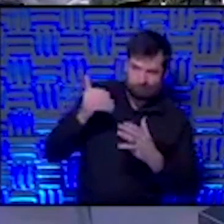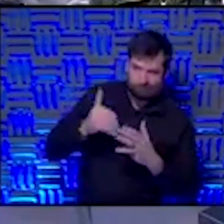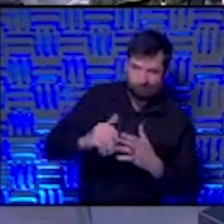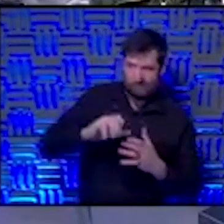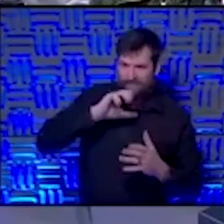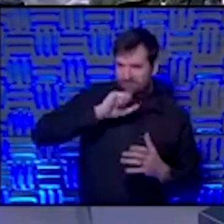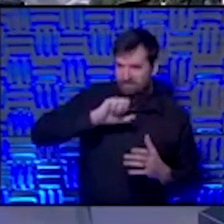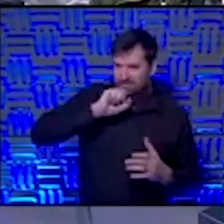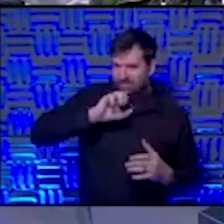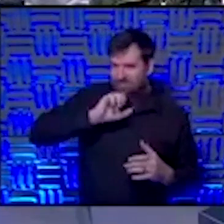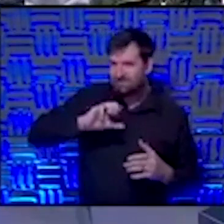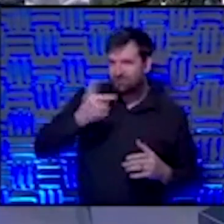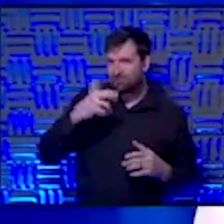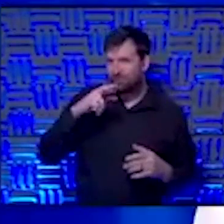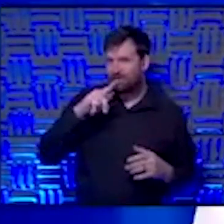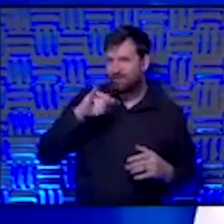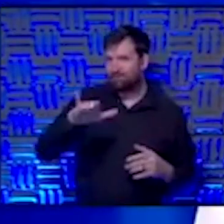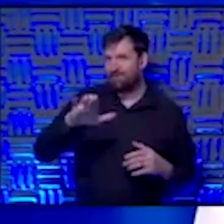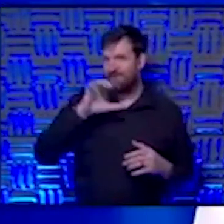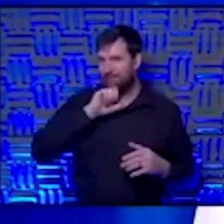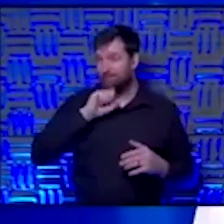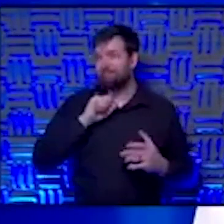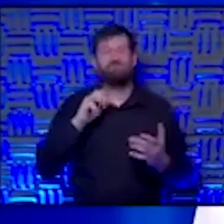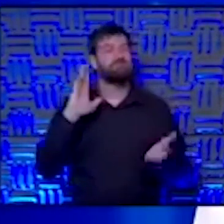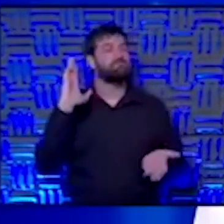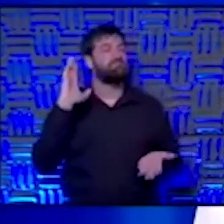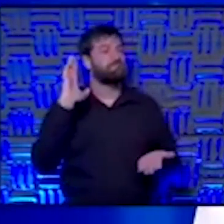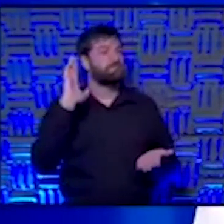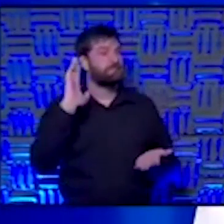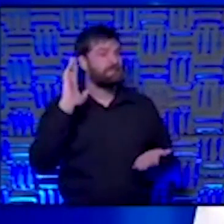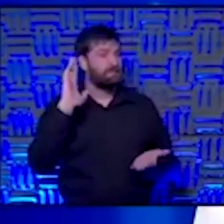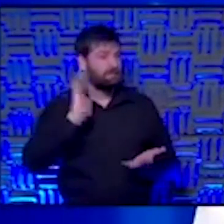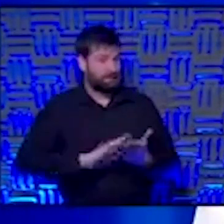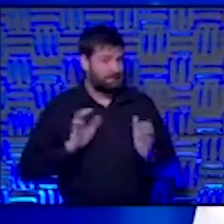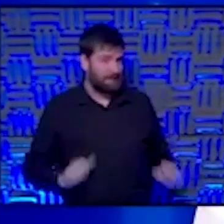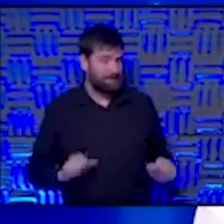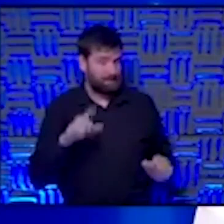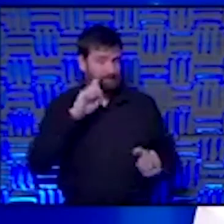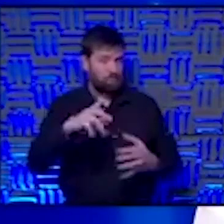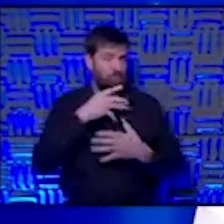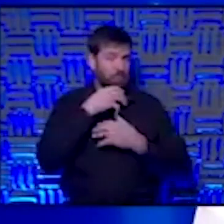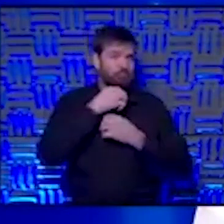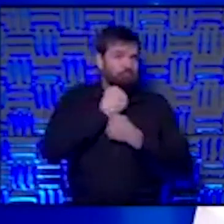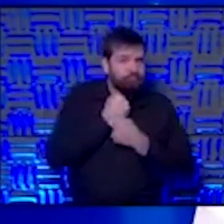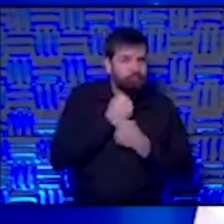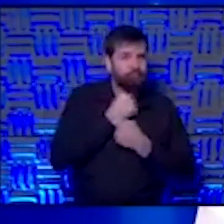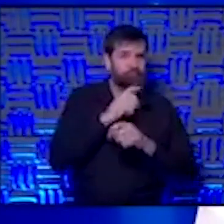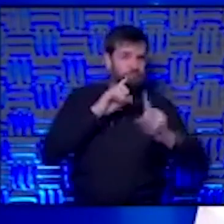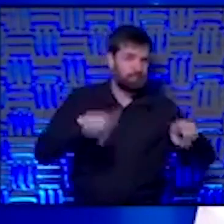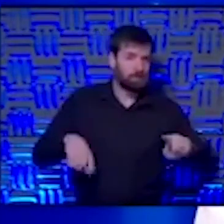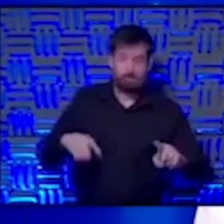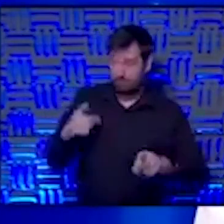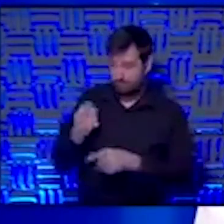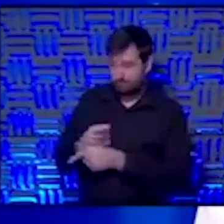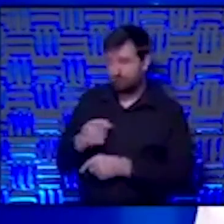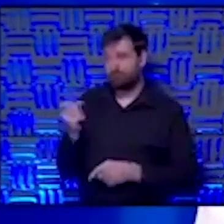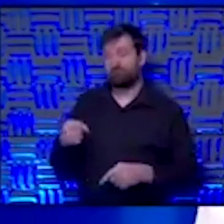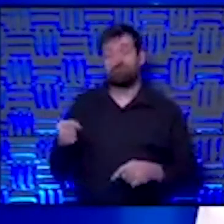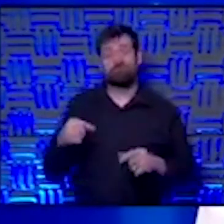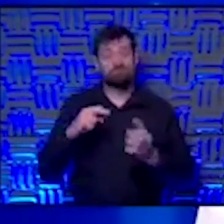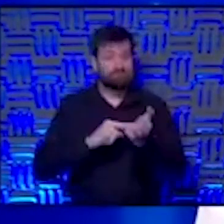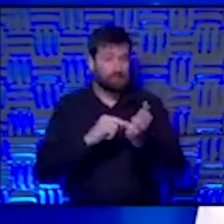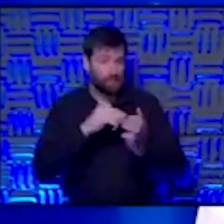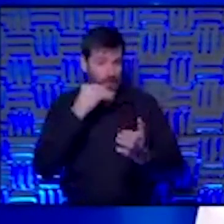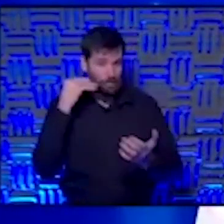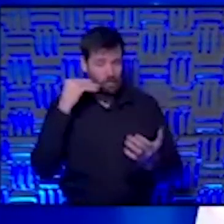ho, ho, you get a little less likely to have anaphylaxis, right? And so, especially in the nursing home population,